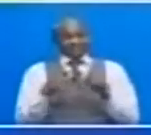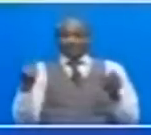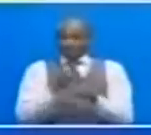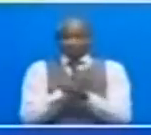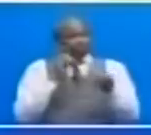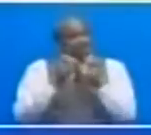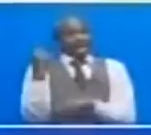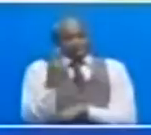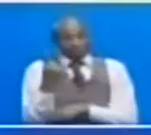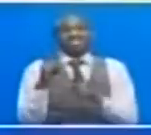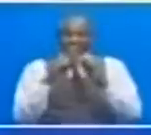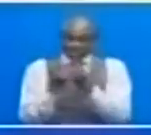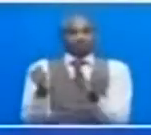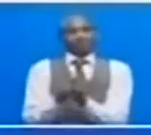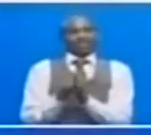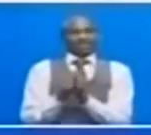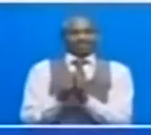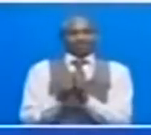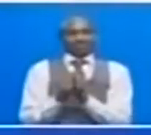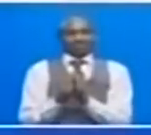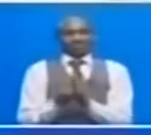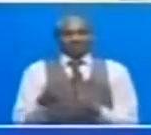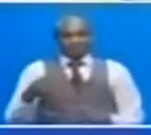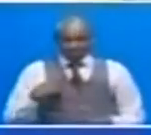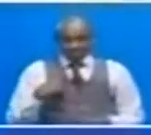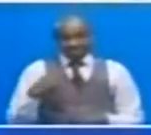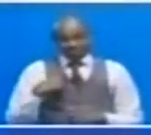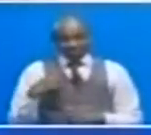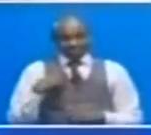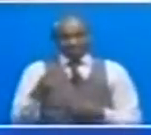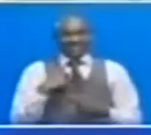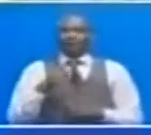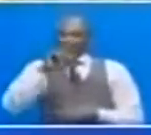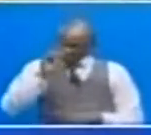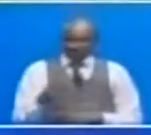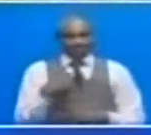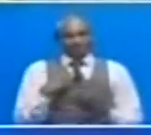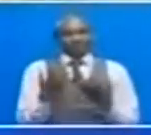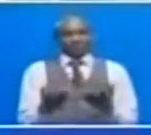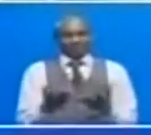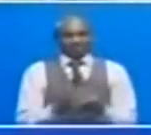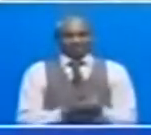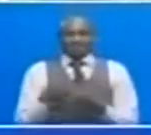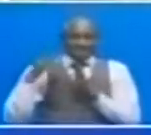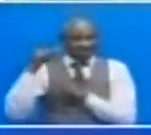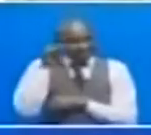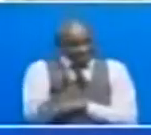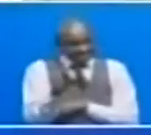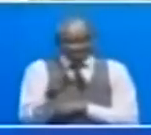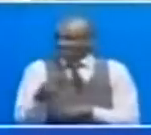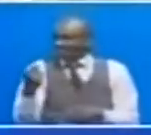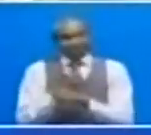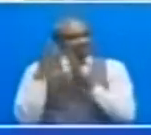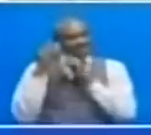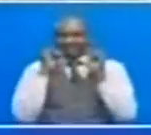run alone. It's a team. I didn't know I could go that far. My brain quit 1,000 times. We didn't expect this kind of stuff,